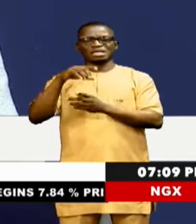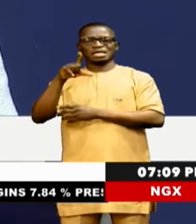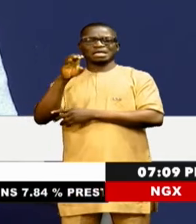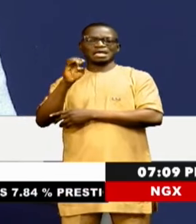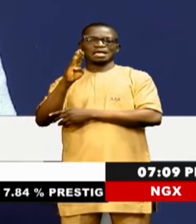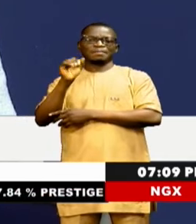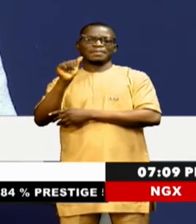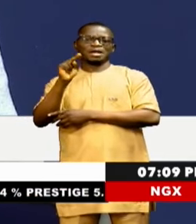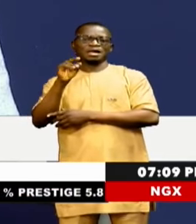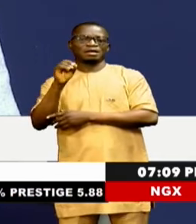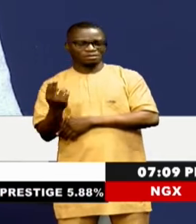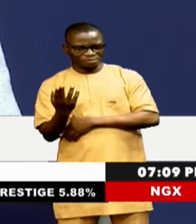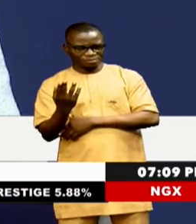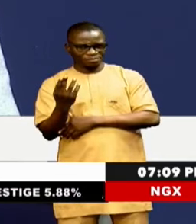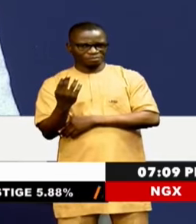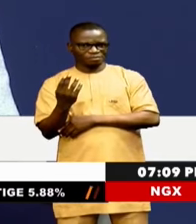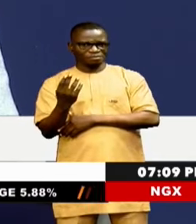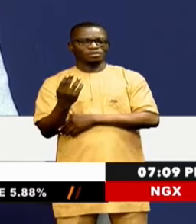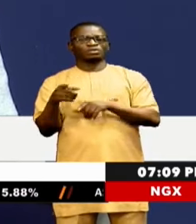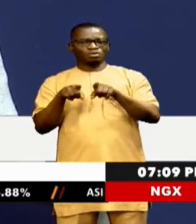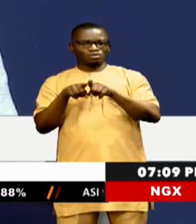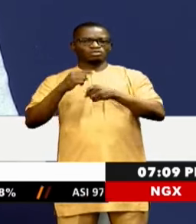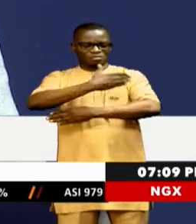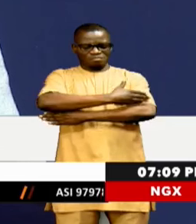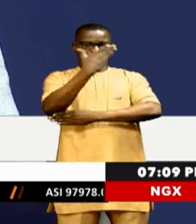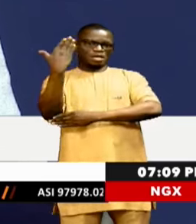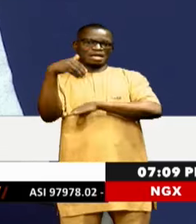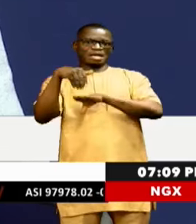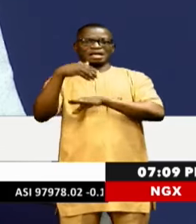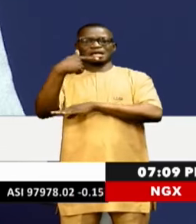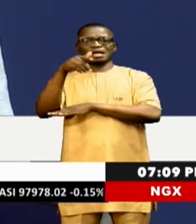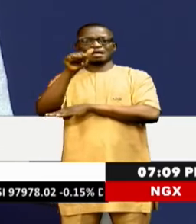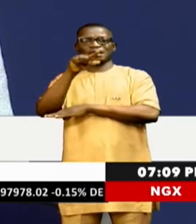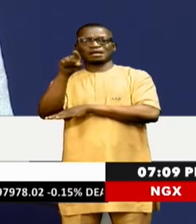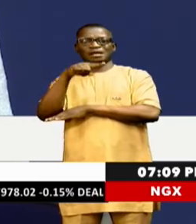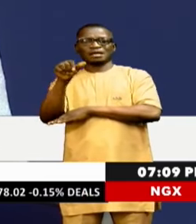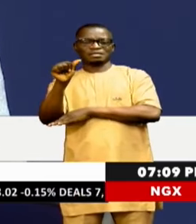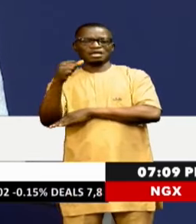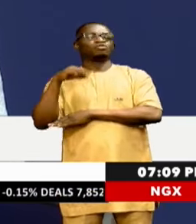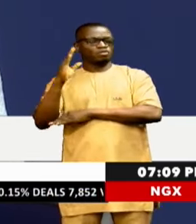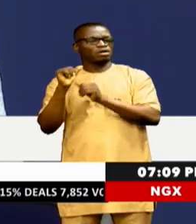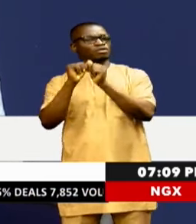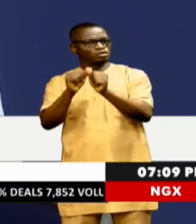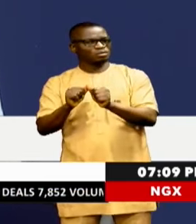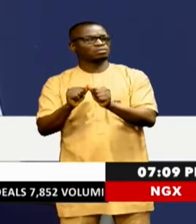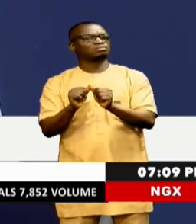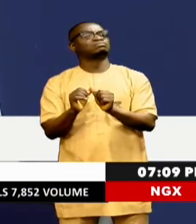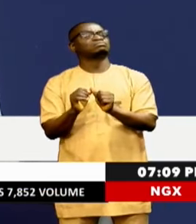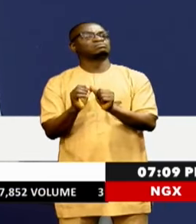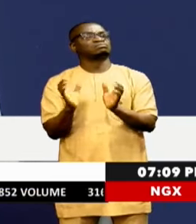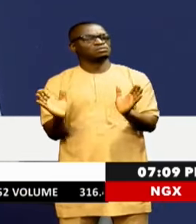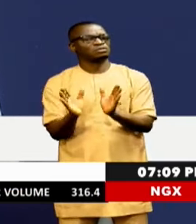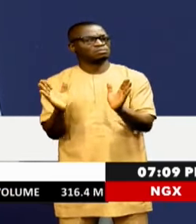Resolution 1701, and the border in Gaza. And we will keep calling for the release of